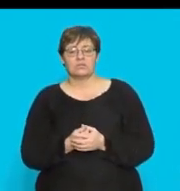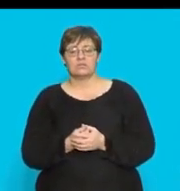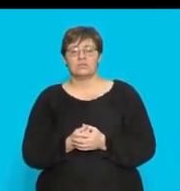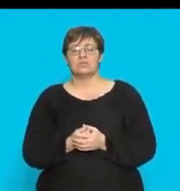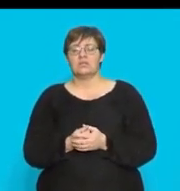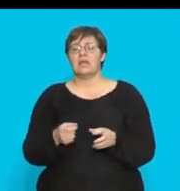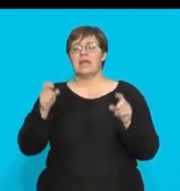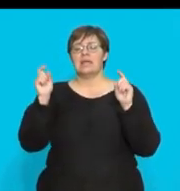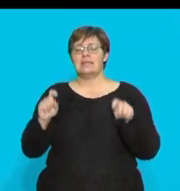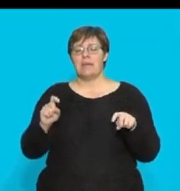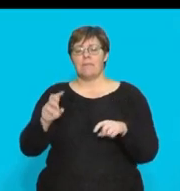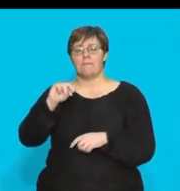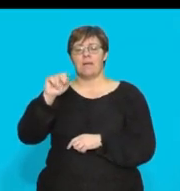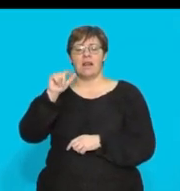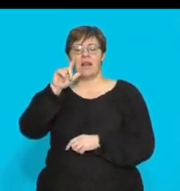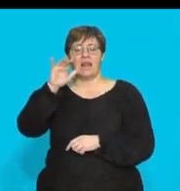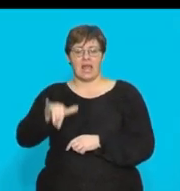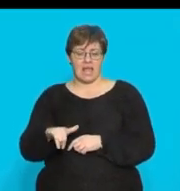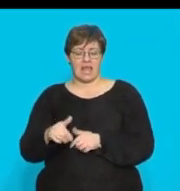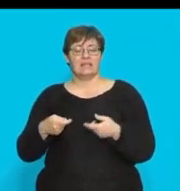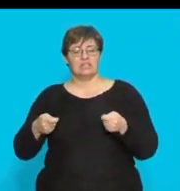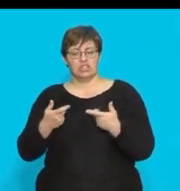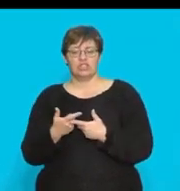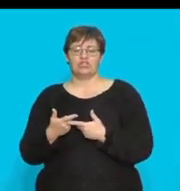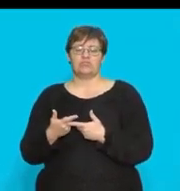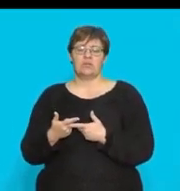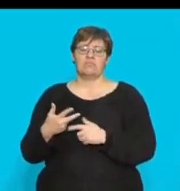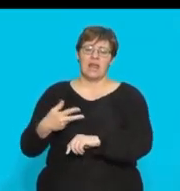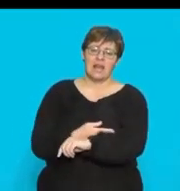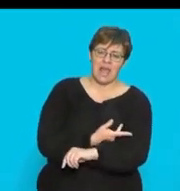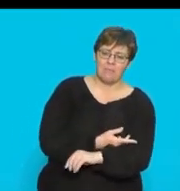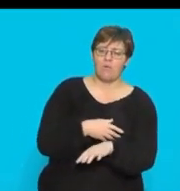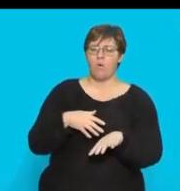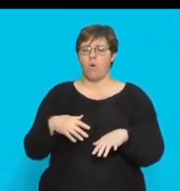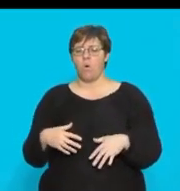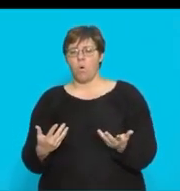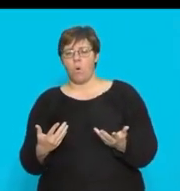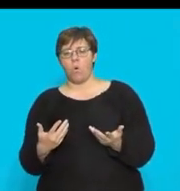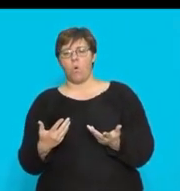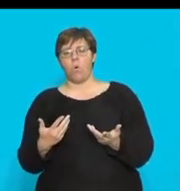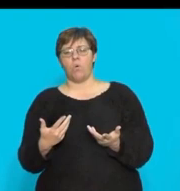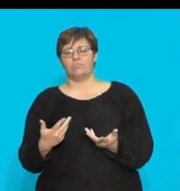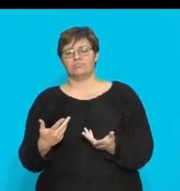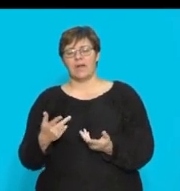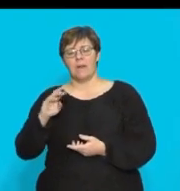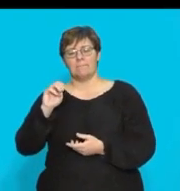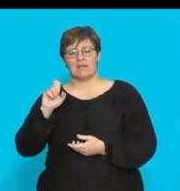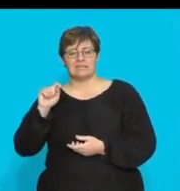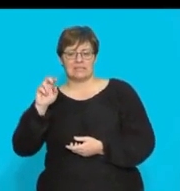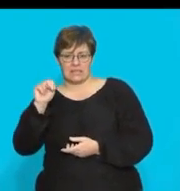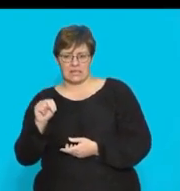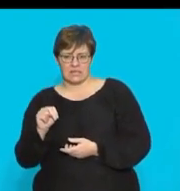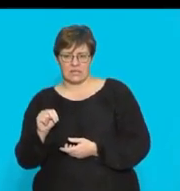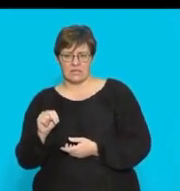a traditional Cape Malay dish, a lamb or mutton stew called waterblommetjie breedie. All right?